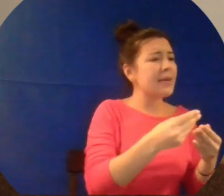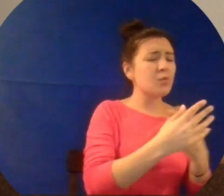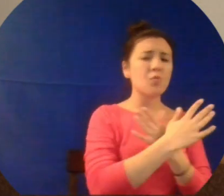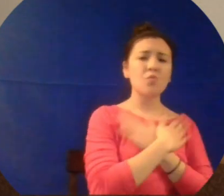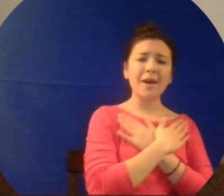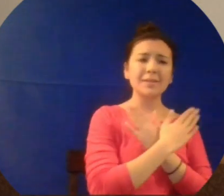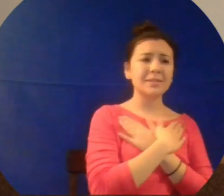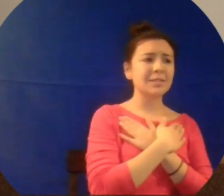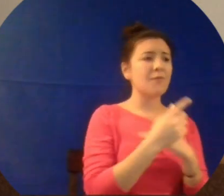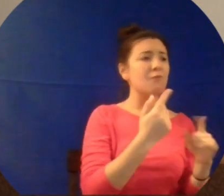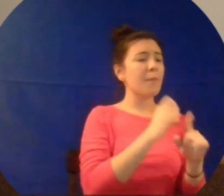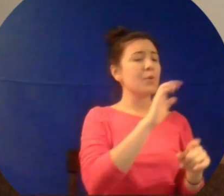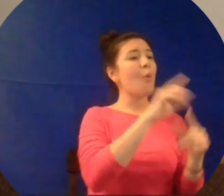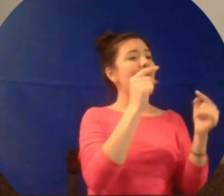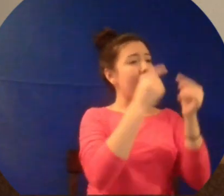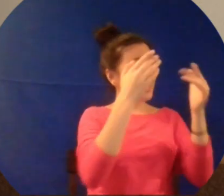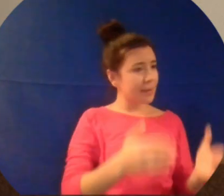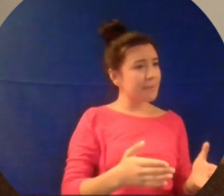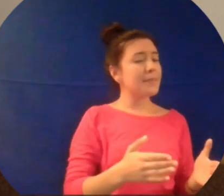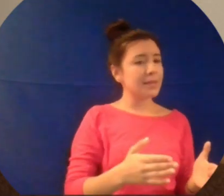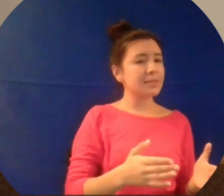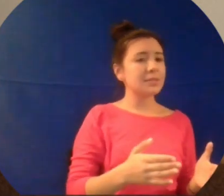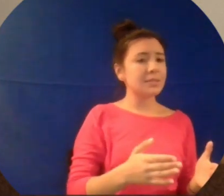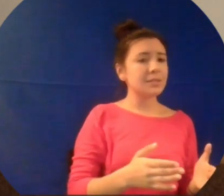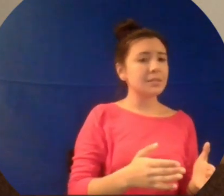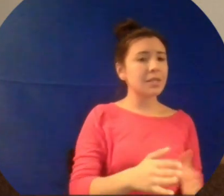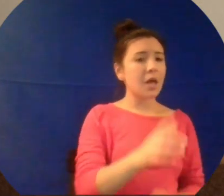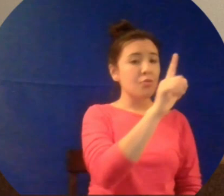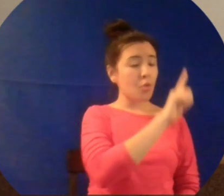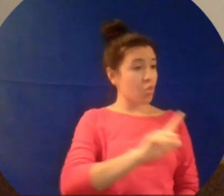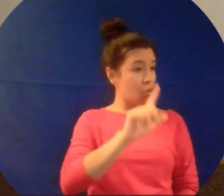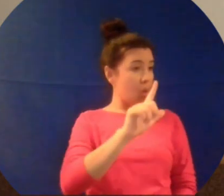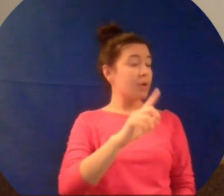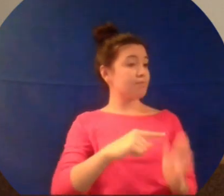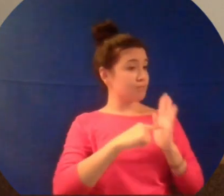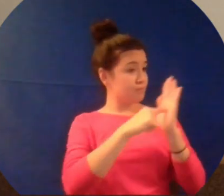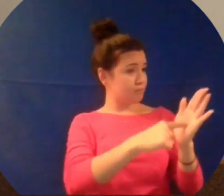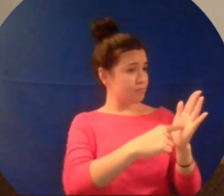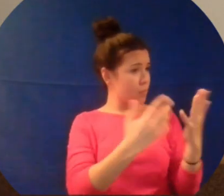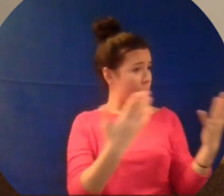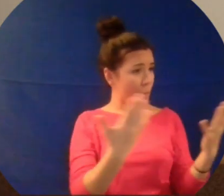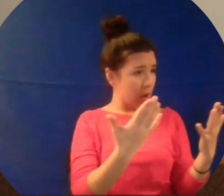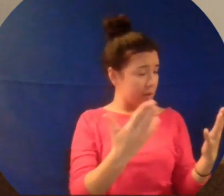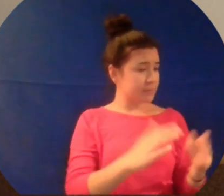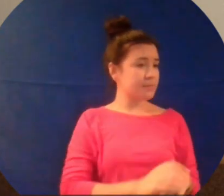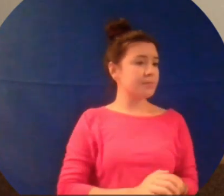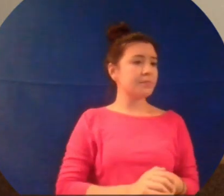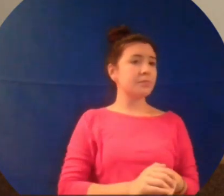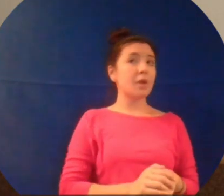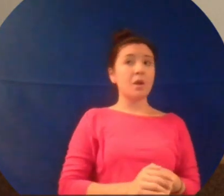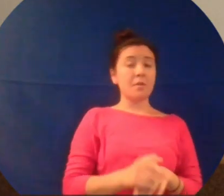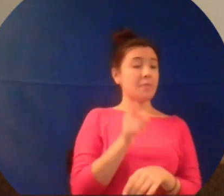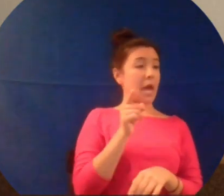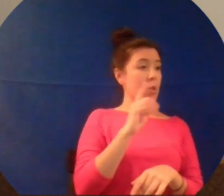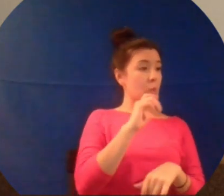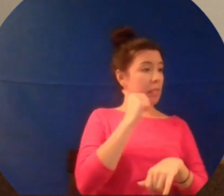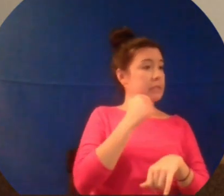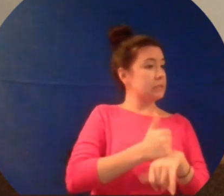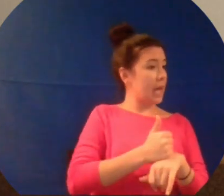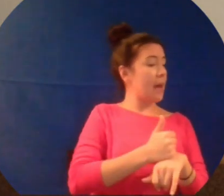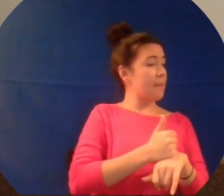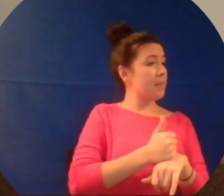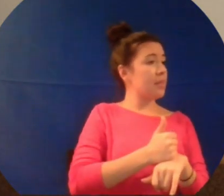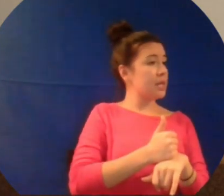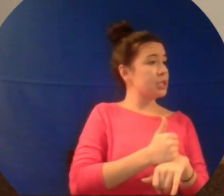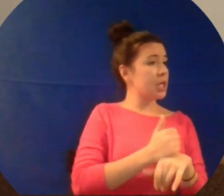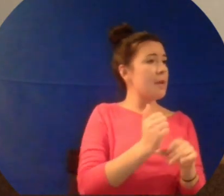your enemies. The Lord also reveals to you that he will establish a